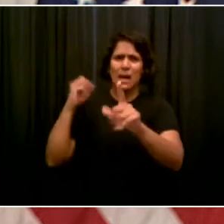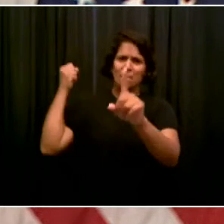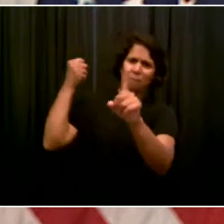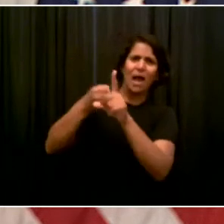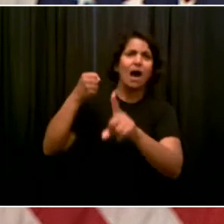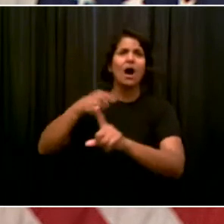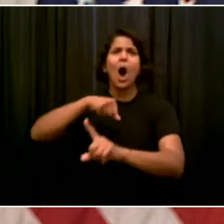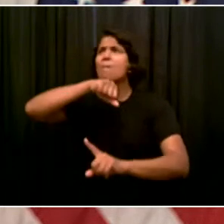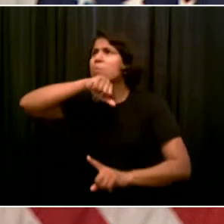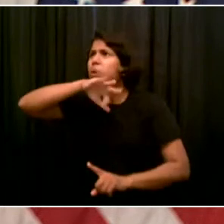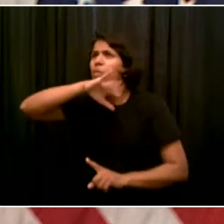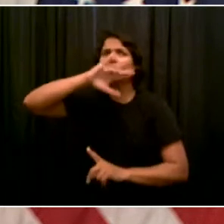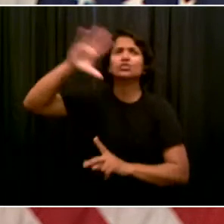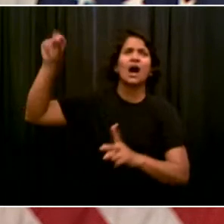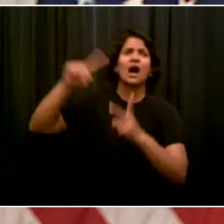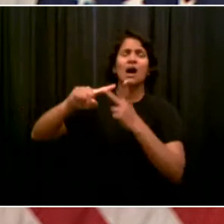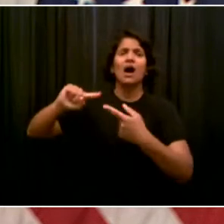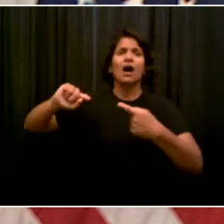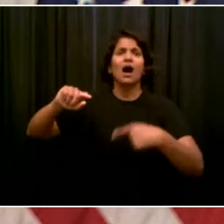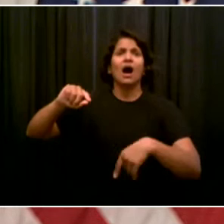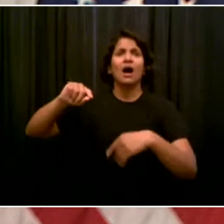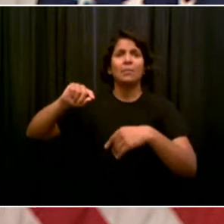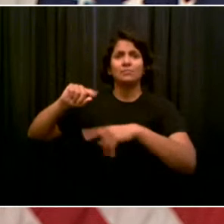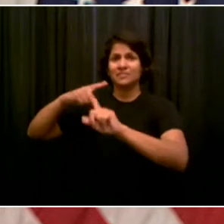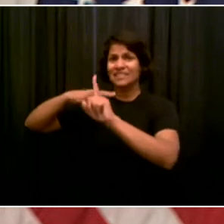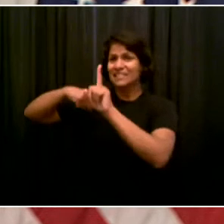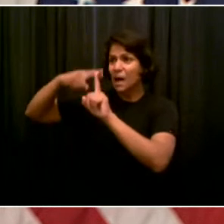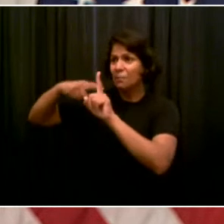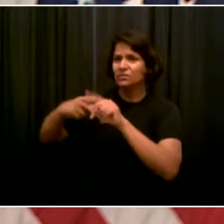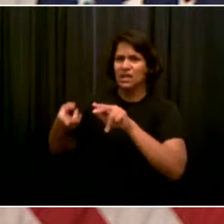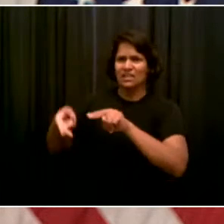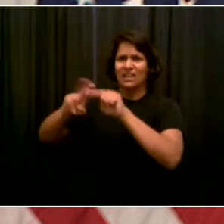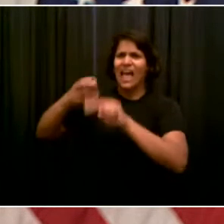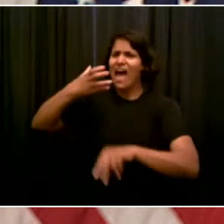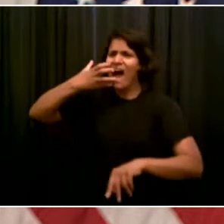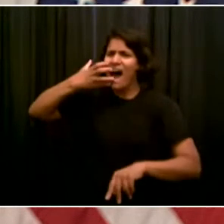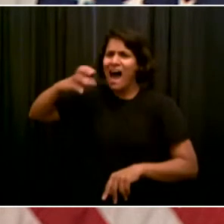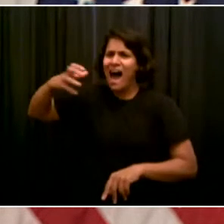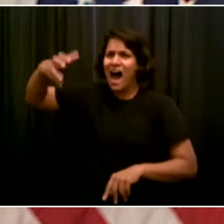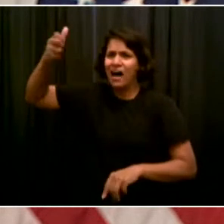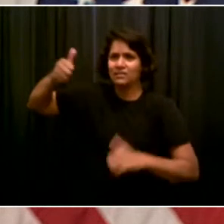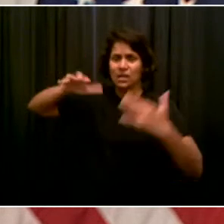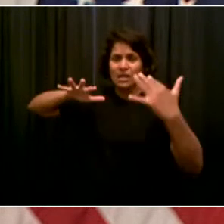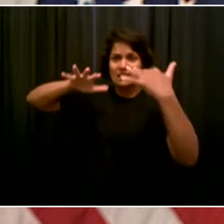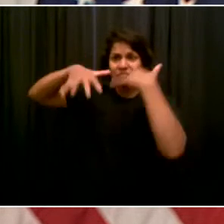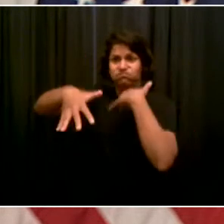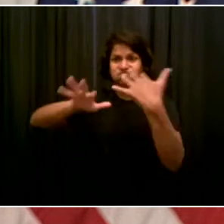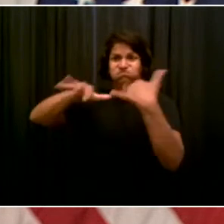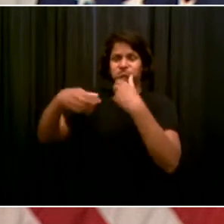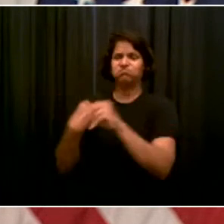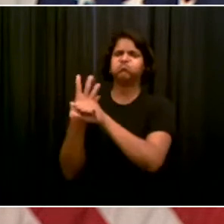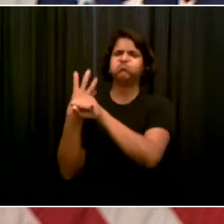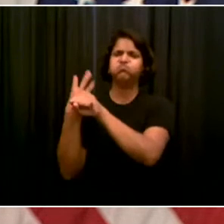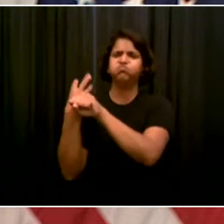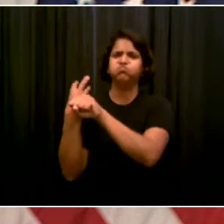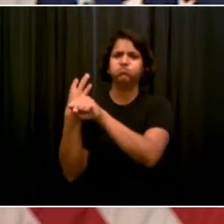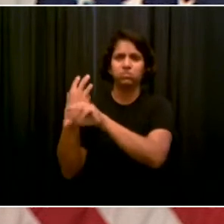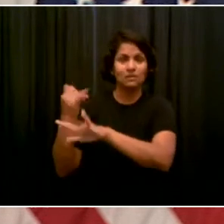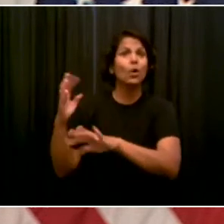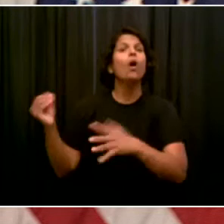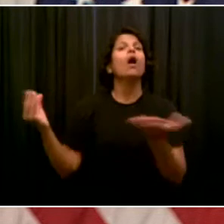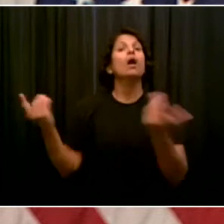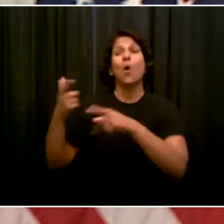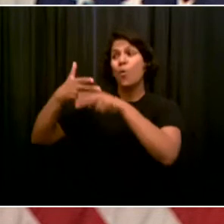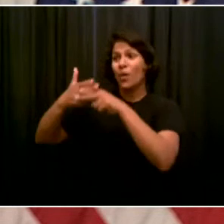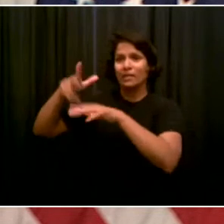change, and they absolutely ruin the quality of life in residential communities where they have no business